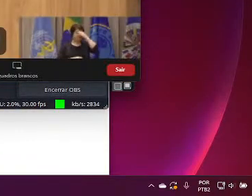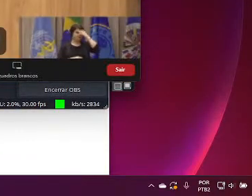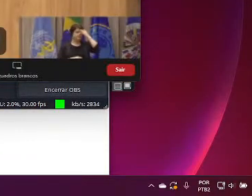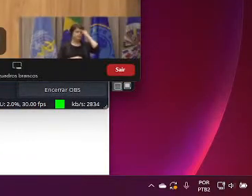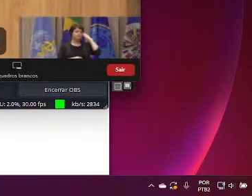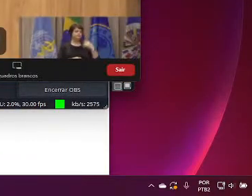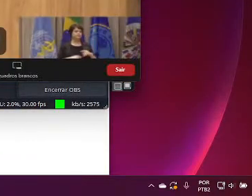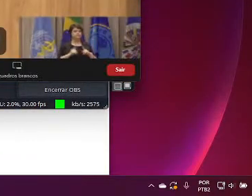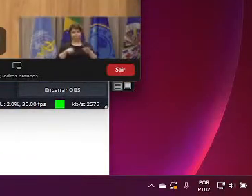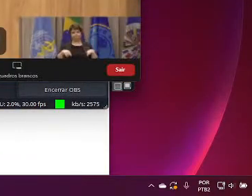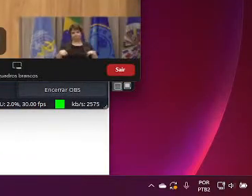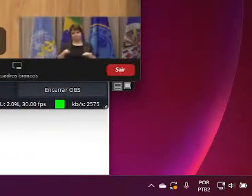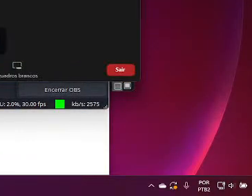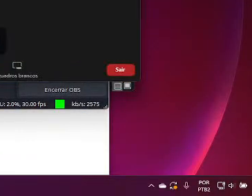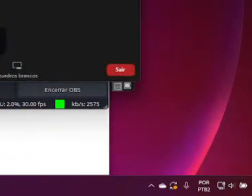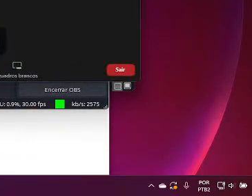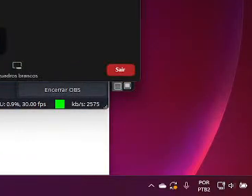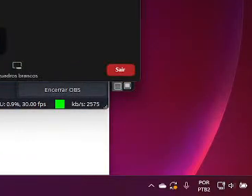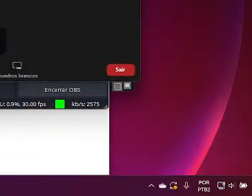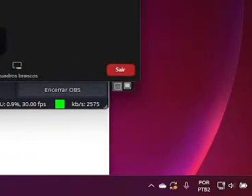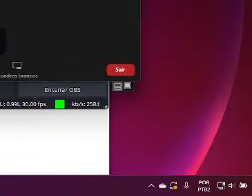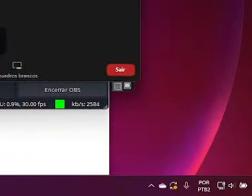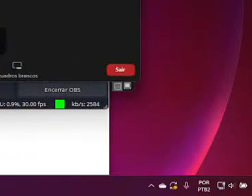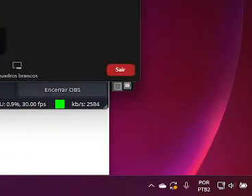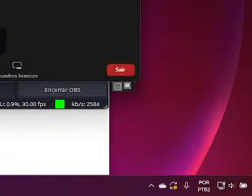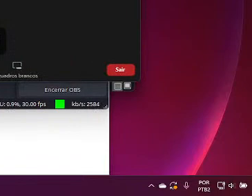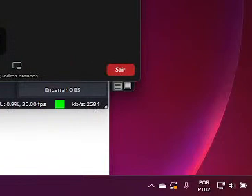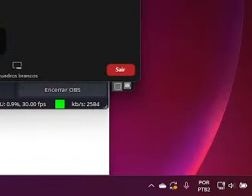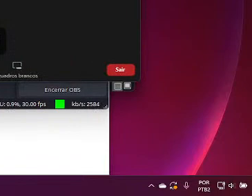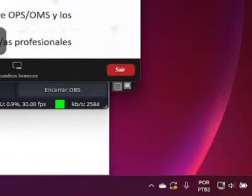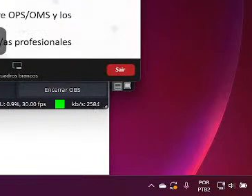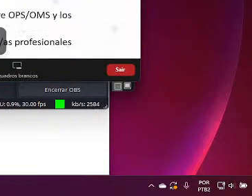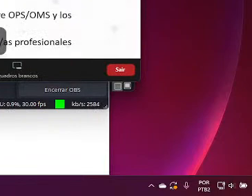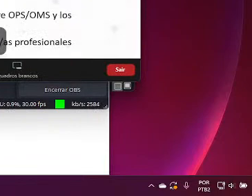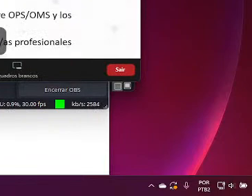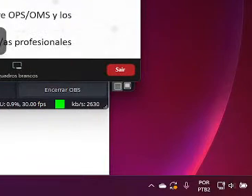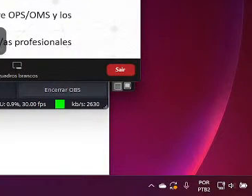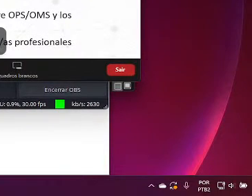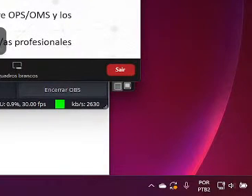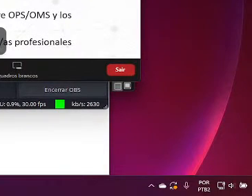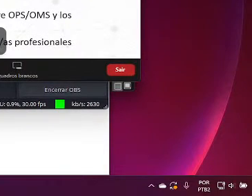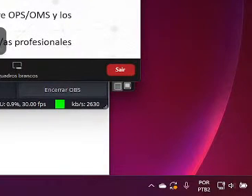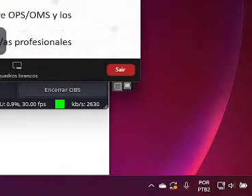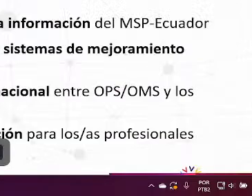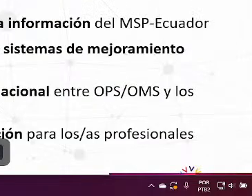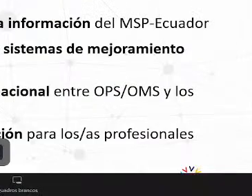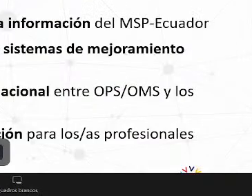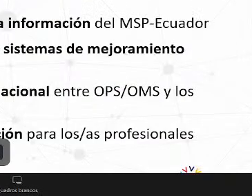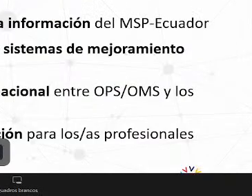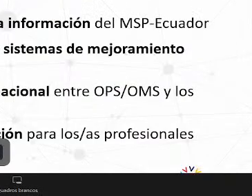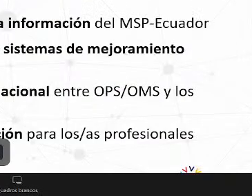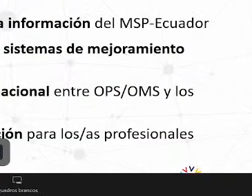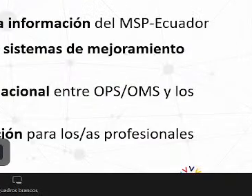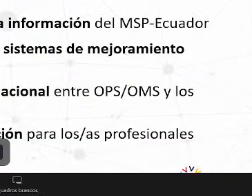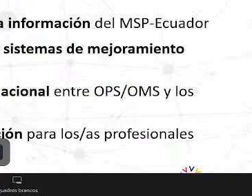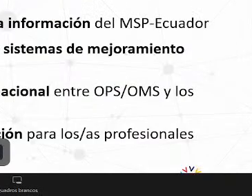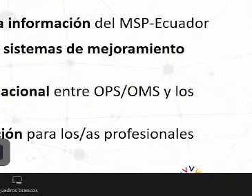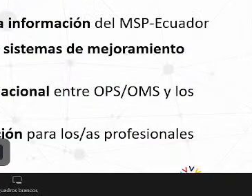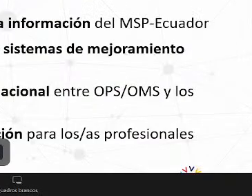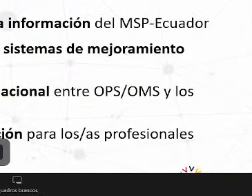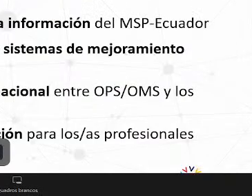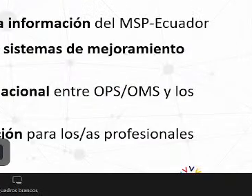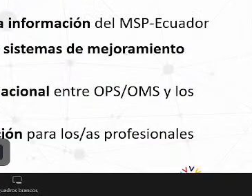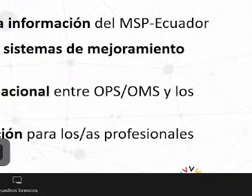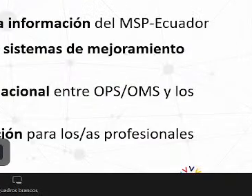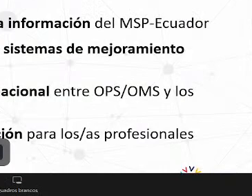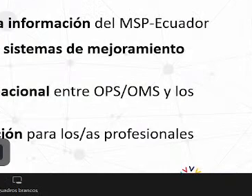person in this process. To conclude, we had an integrated surveillance system